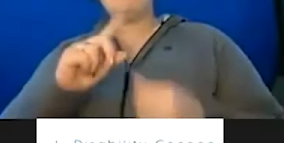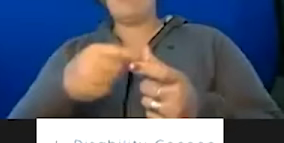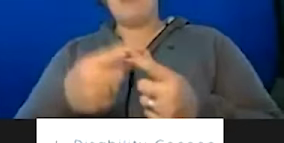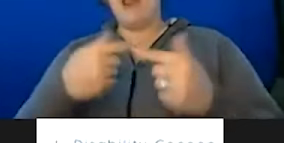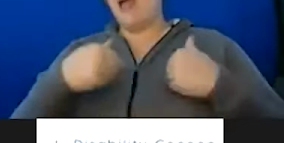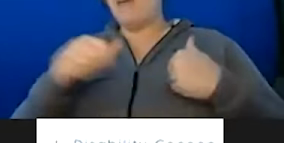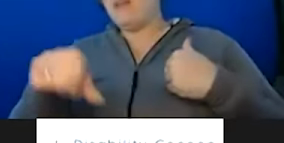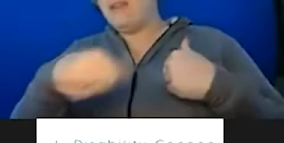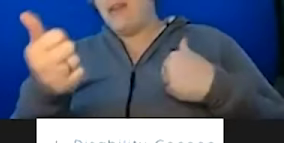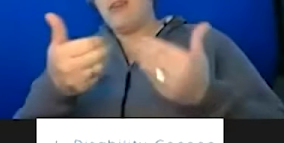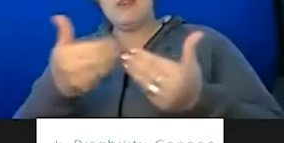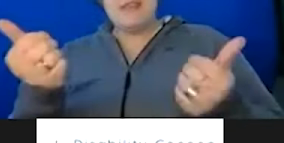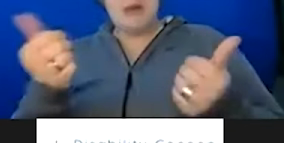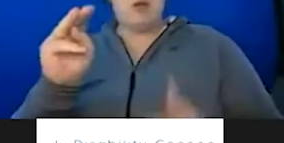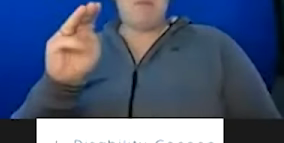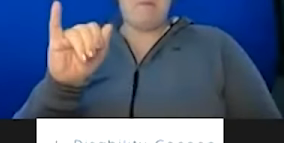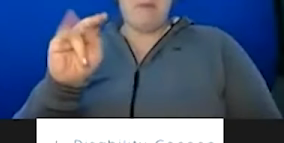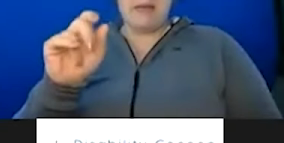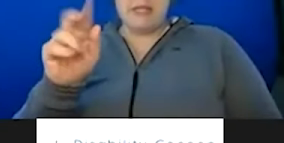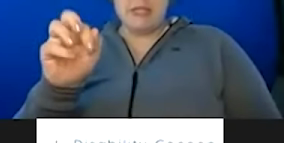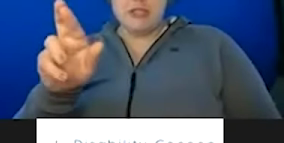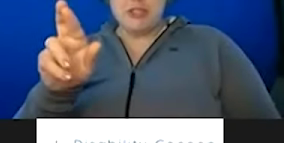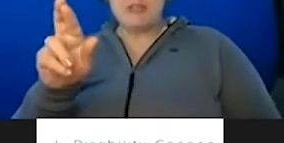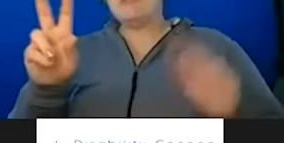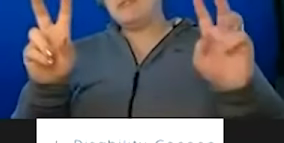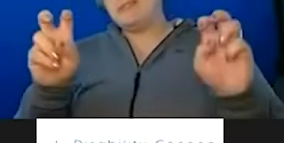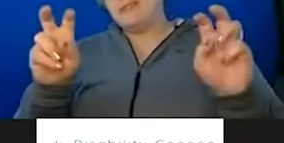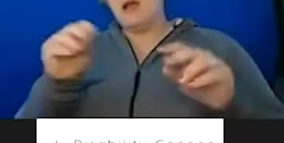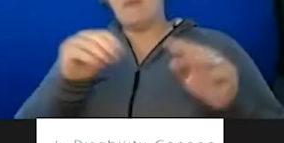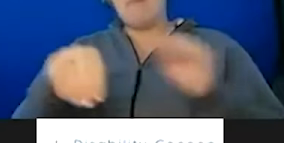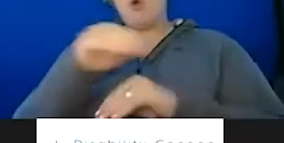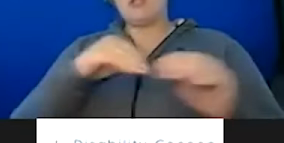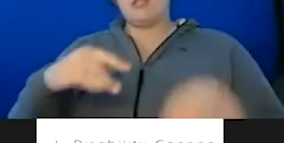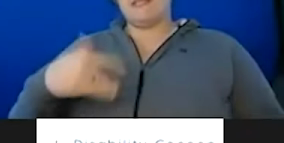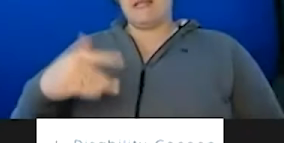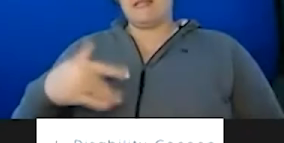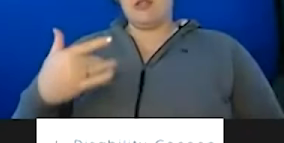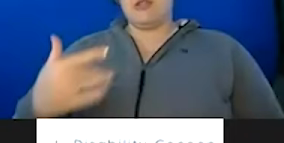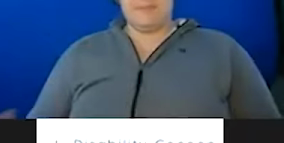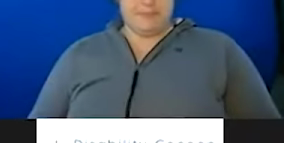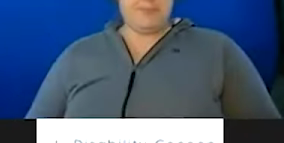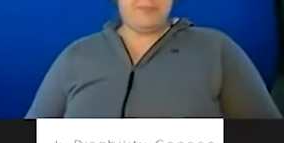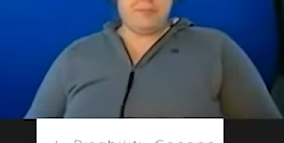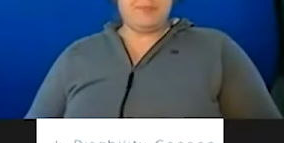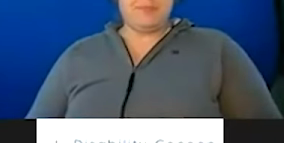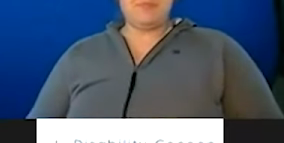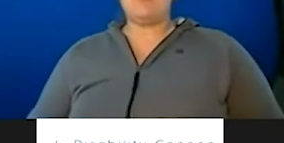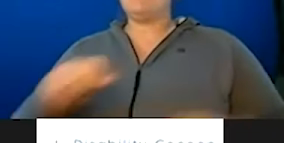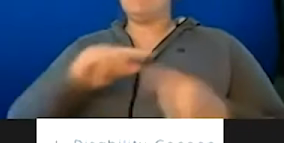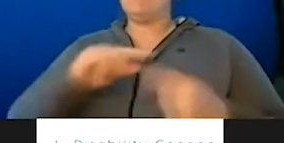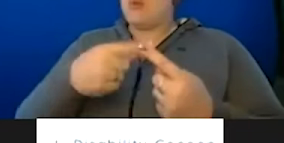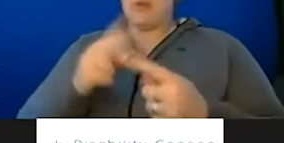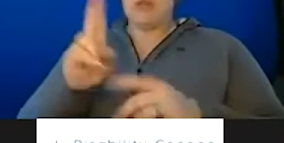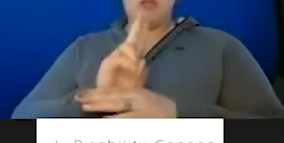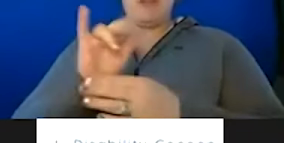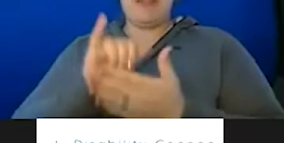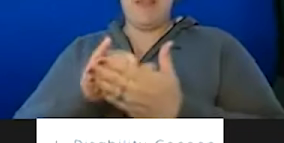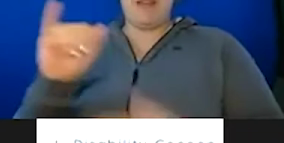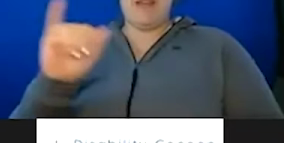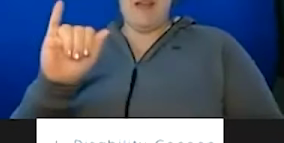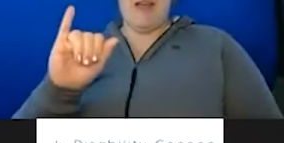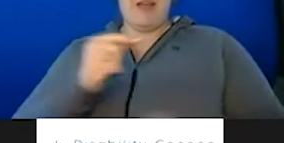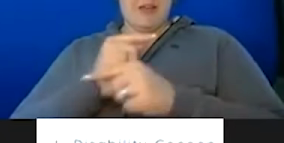and that's actually a motion sensor. So when you're using the iGuard, there's a number of different things that you can use it